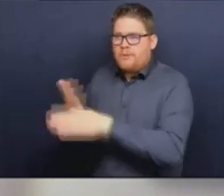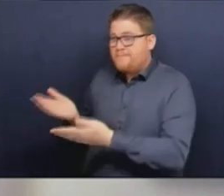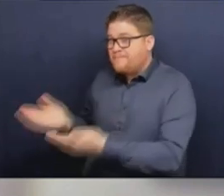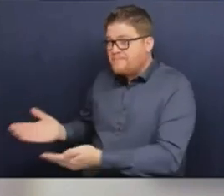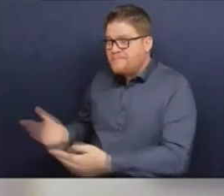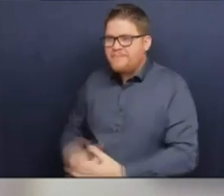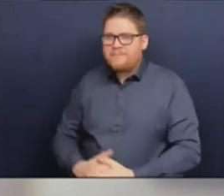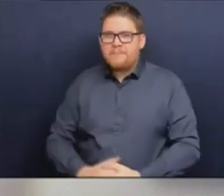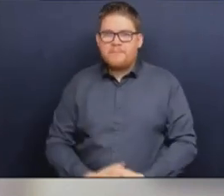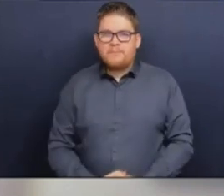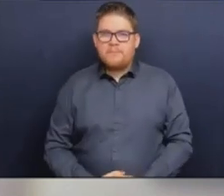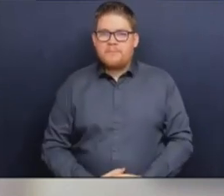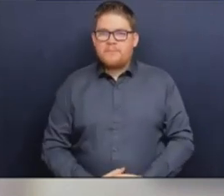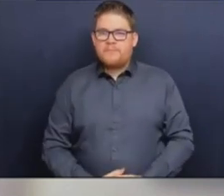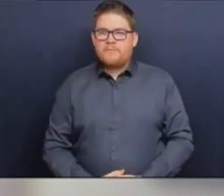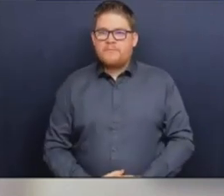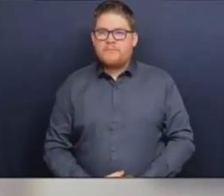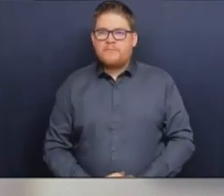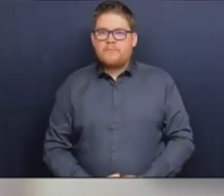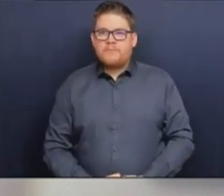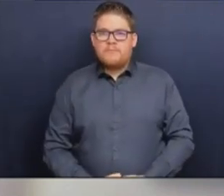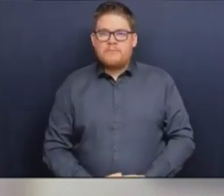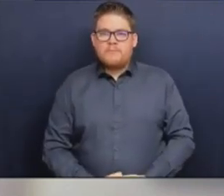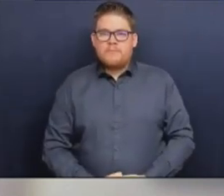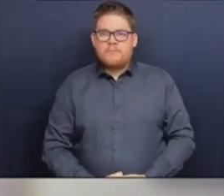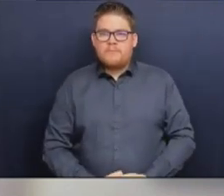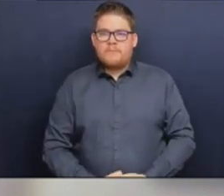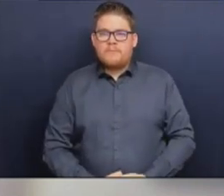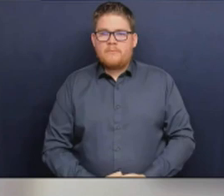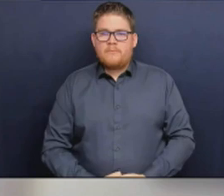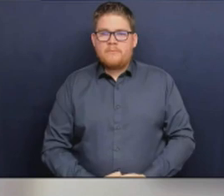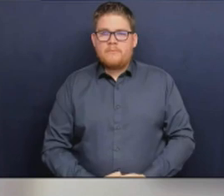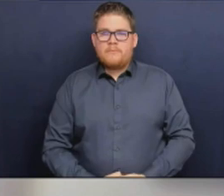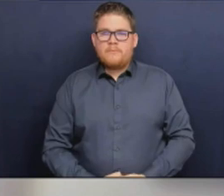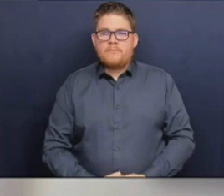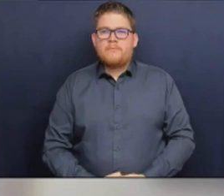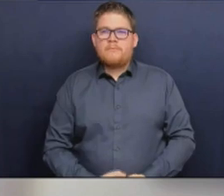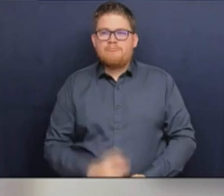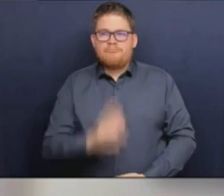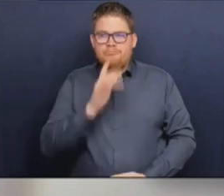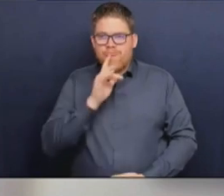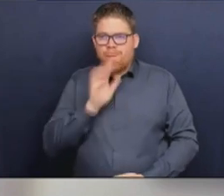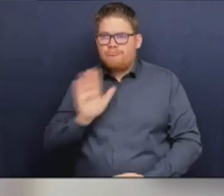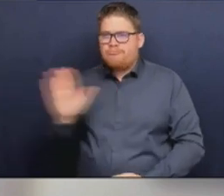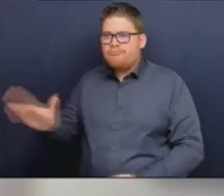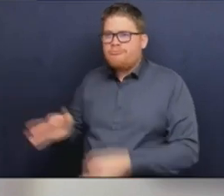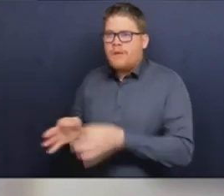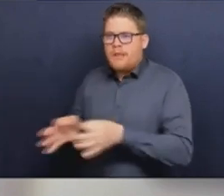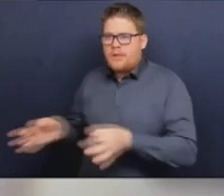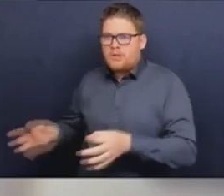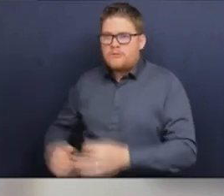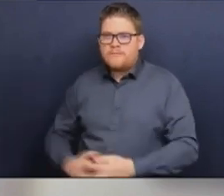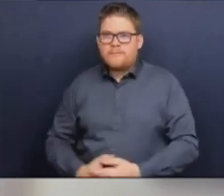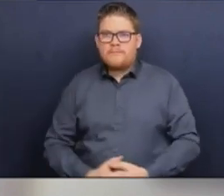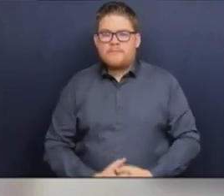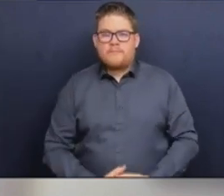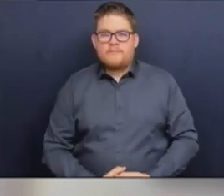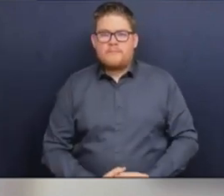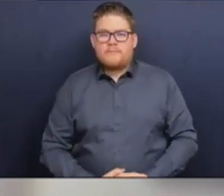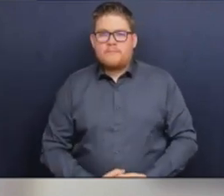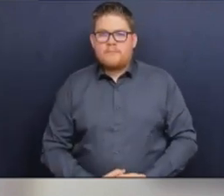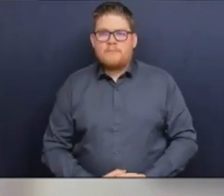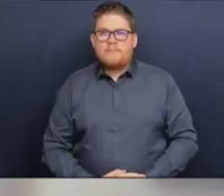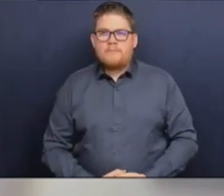Deneza, Sekuza, Skyza, Samoigit, Samahanak, Samoigit. Masai